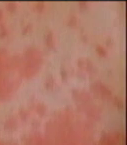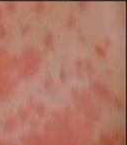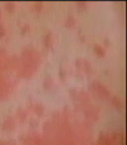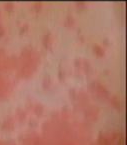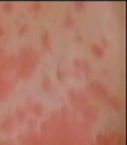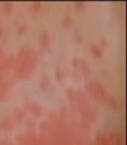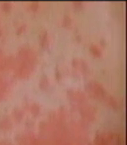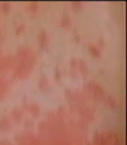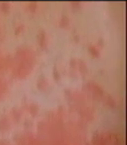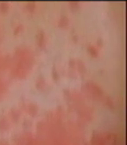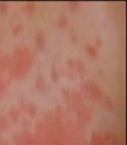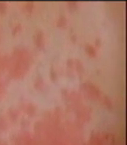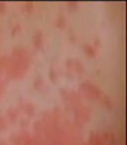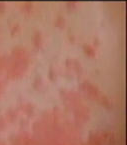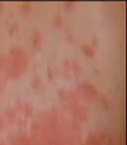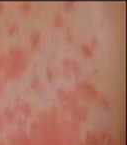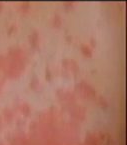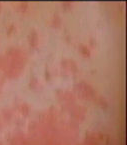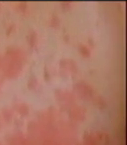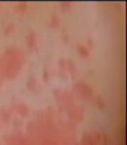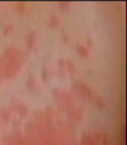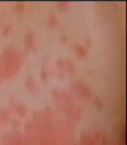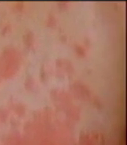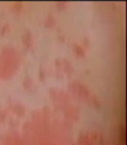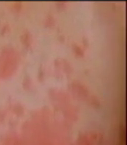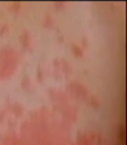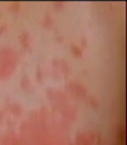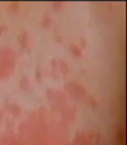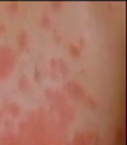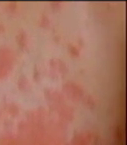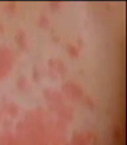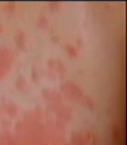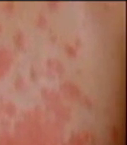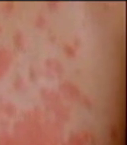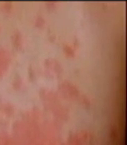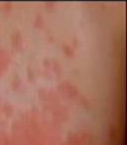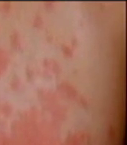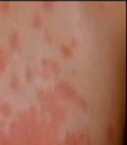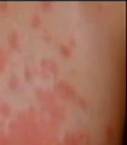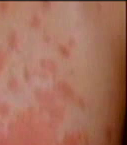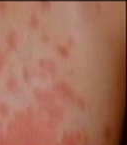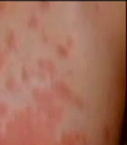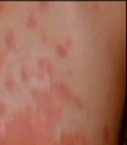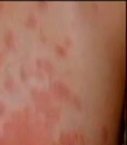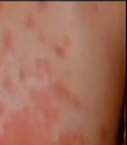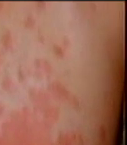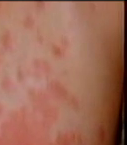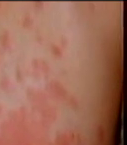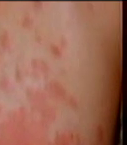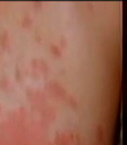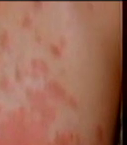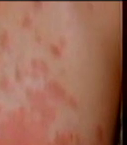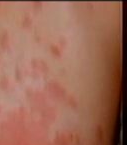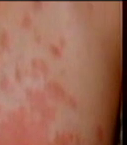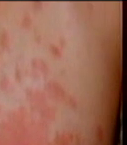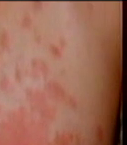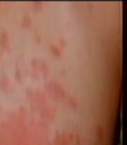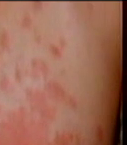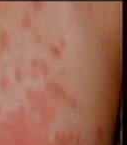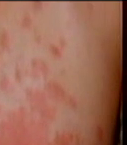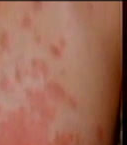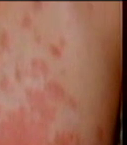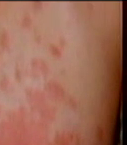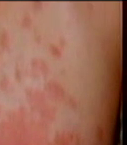said in total, 20 cases of MIS-C have been reported, but there have been no fatalities. I think in